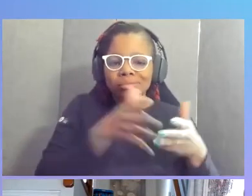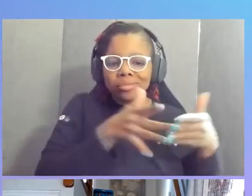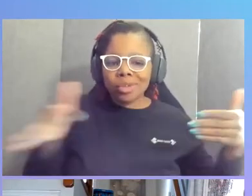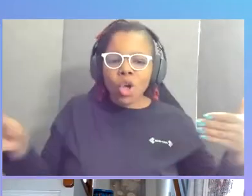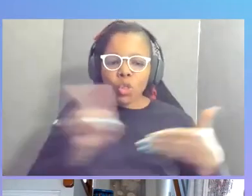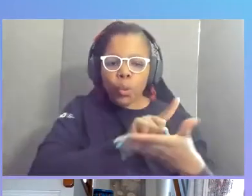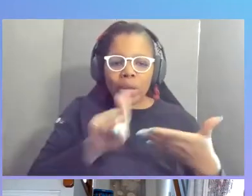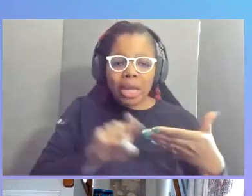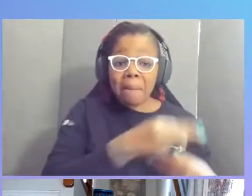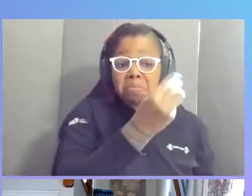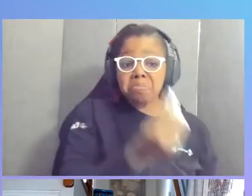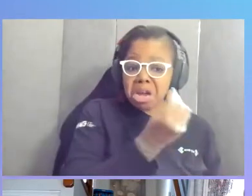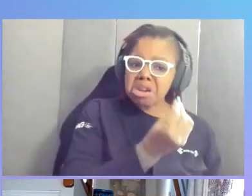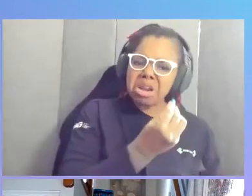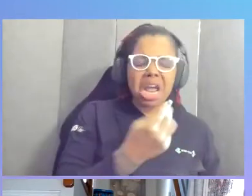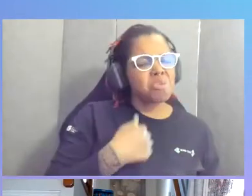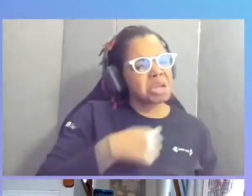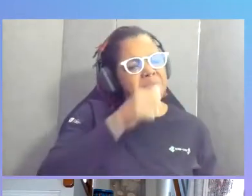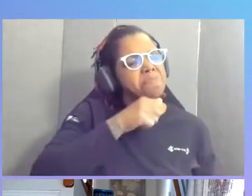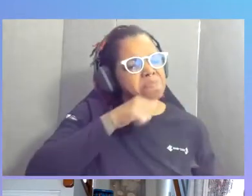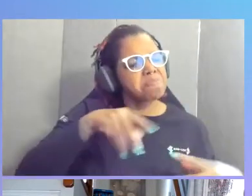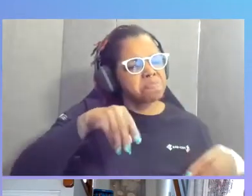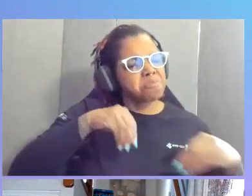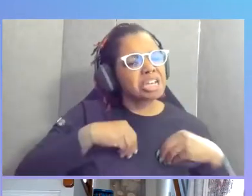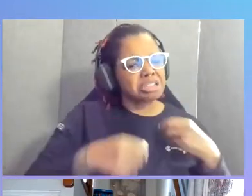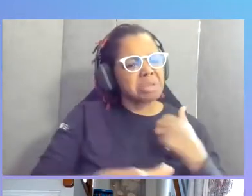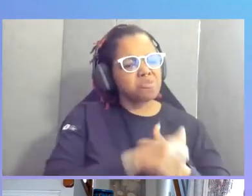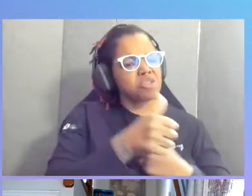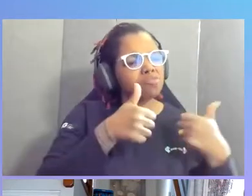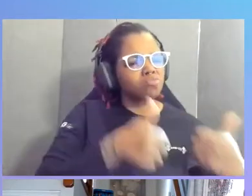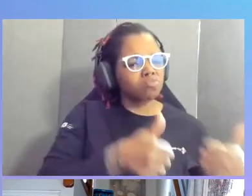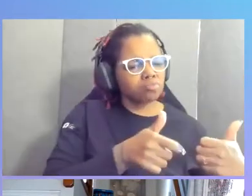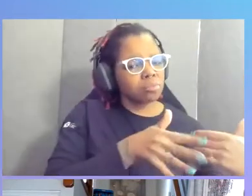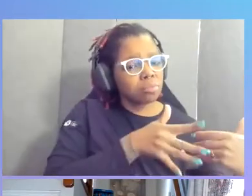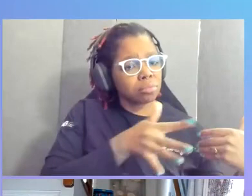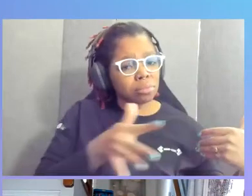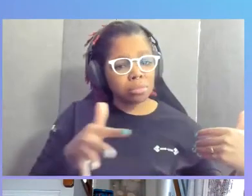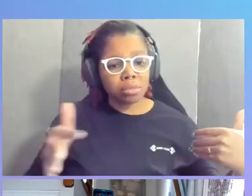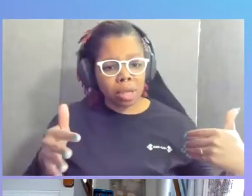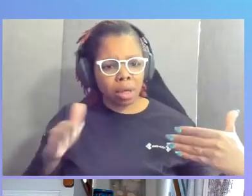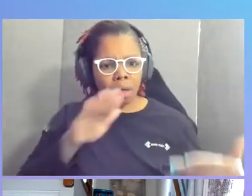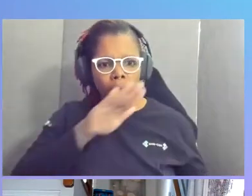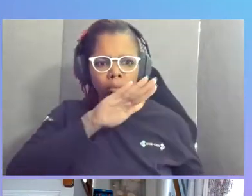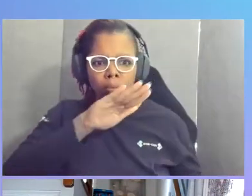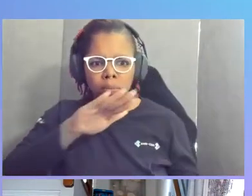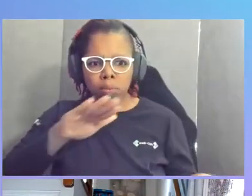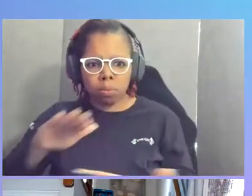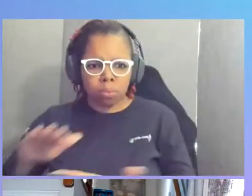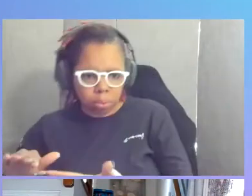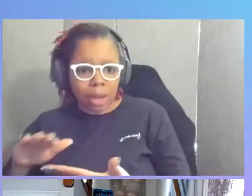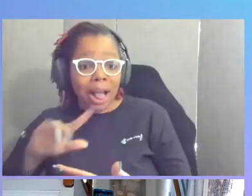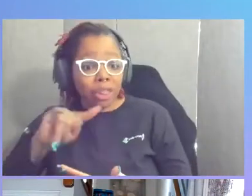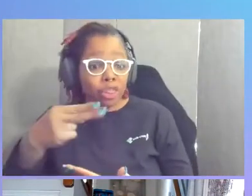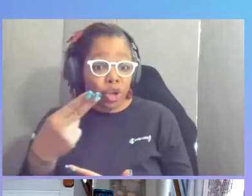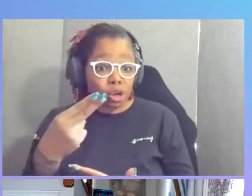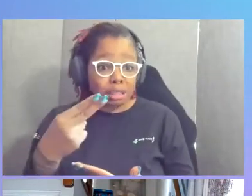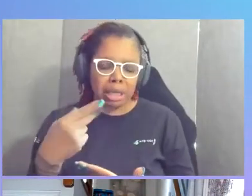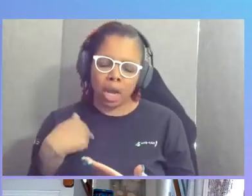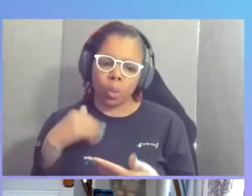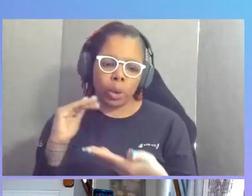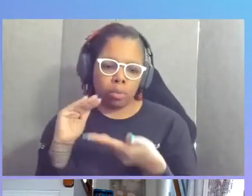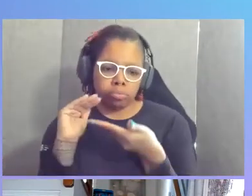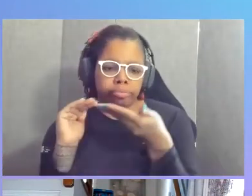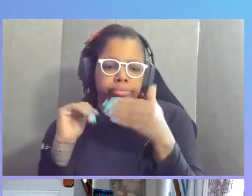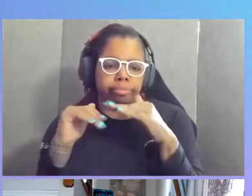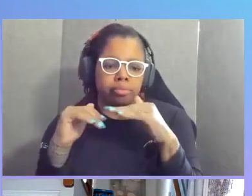Monday pretty risk tolerant, right? We're willing to take a few risks. As the week goes on, that drops until Thursday. We're at our lowest in